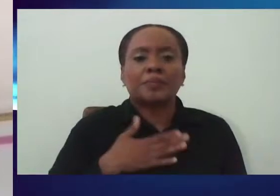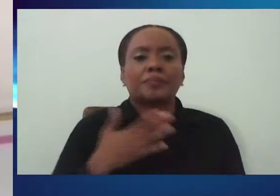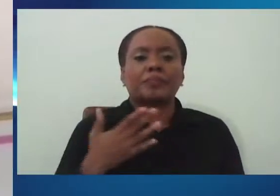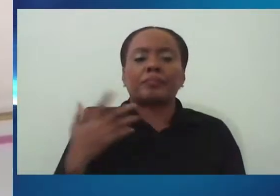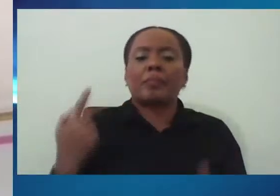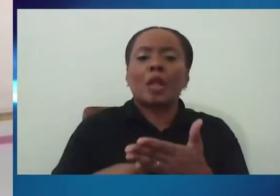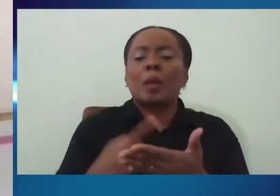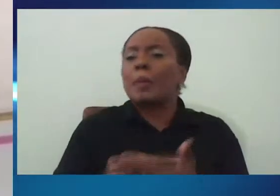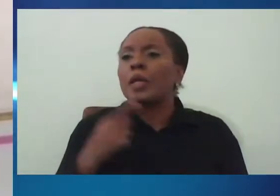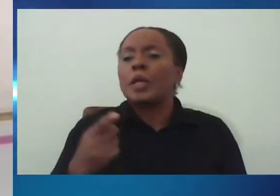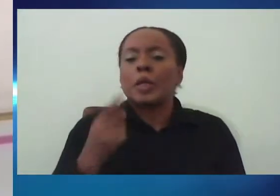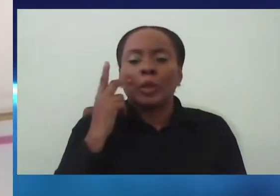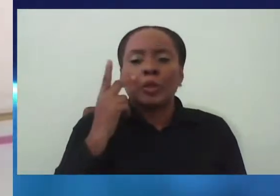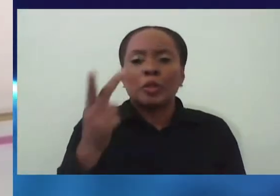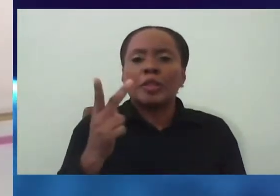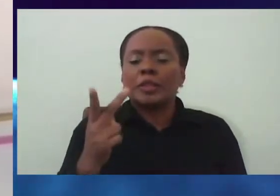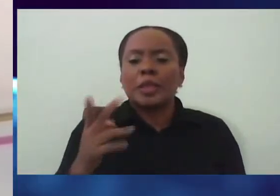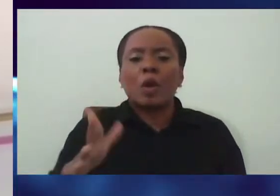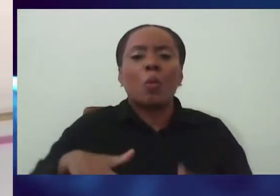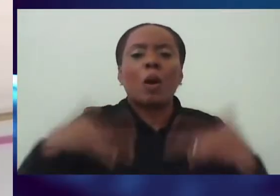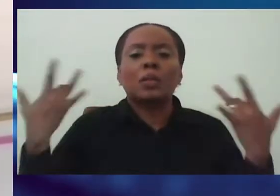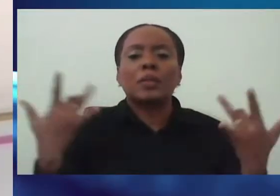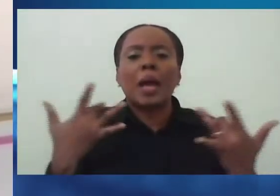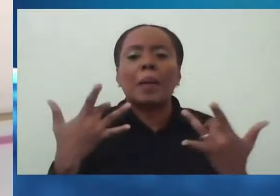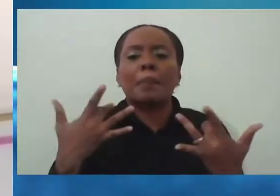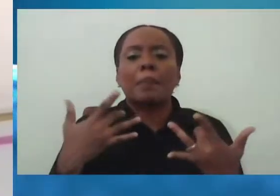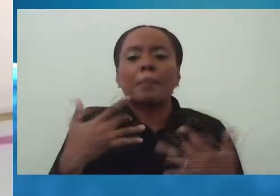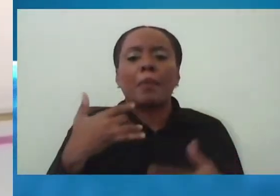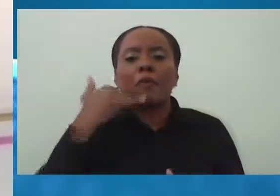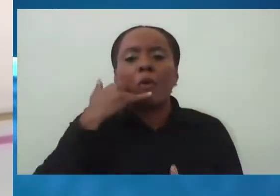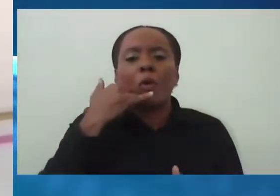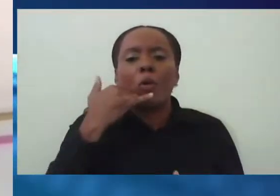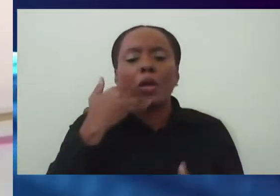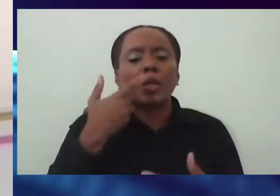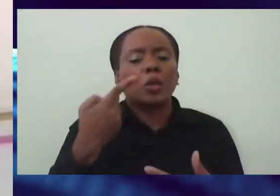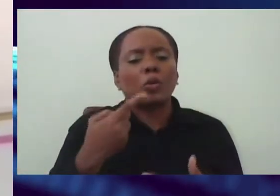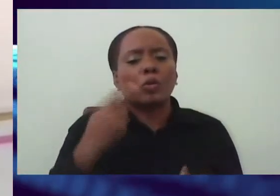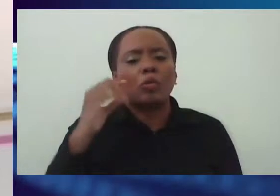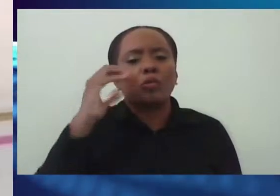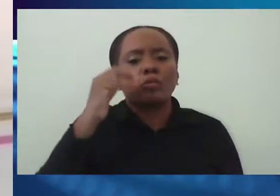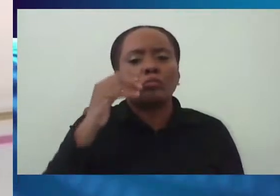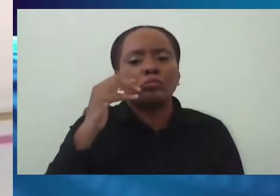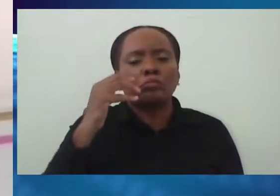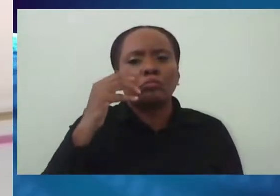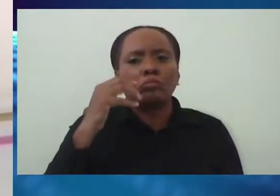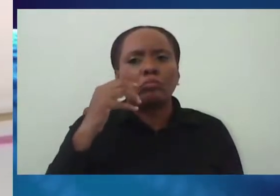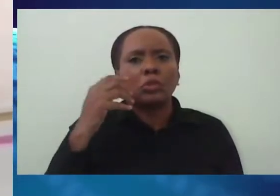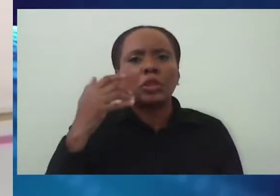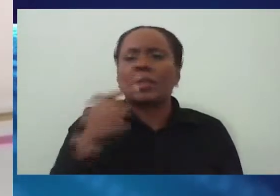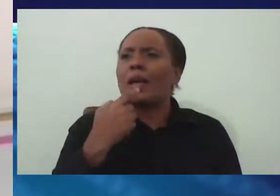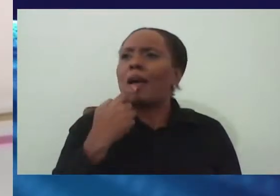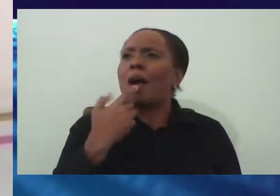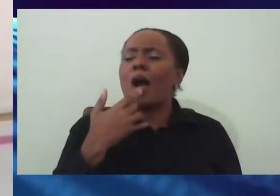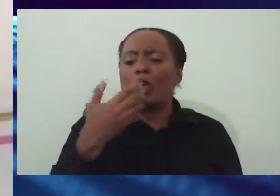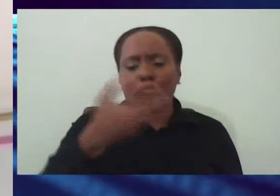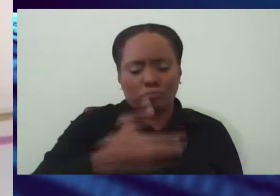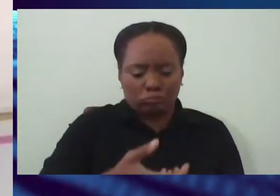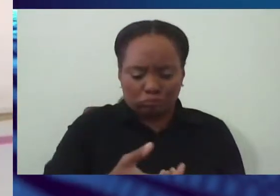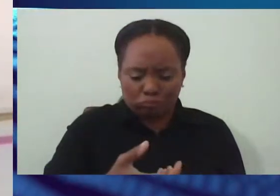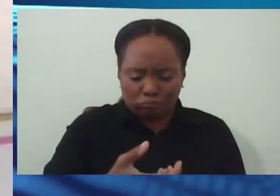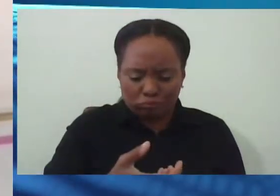on WhatsApp that seems interesting. It may be a funny cartoon, etc., and you may pass that on in jest, but fact